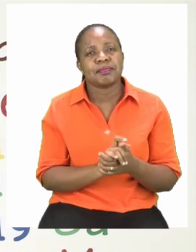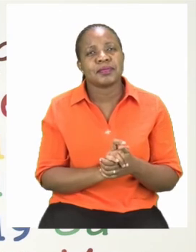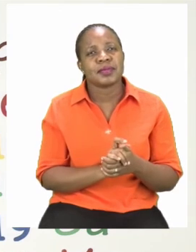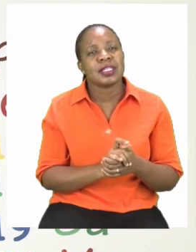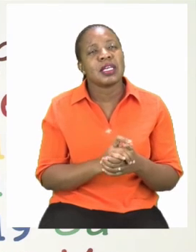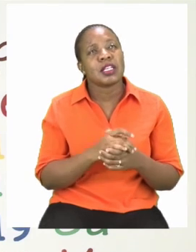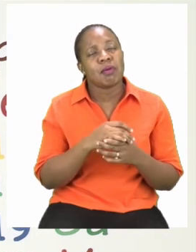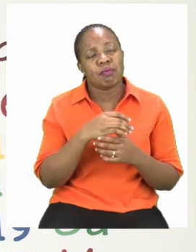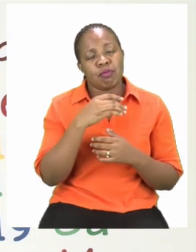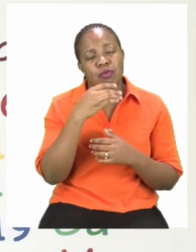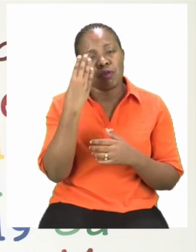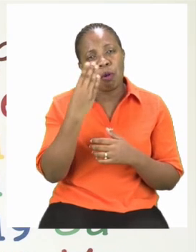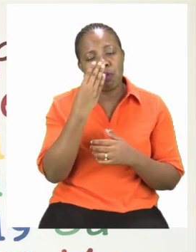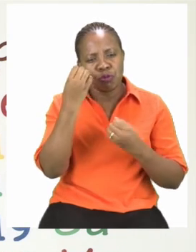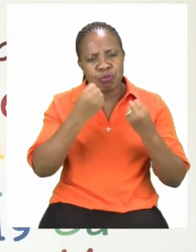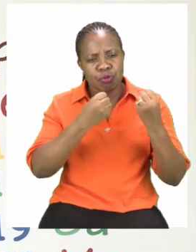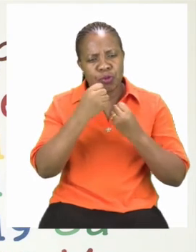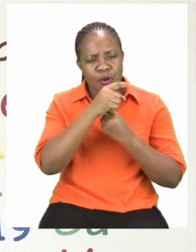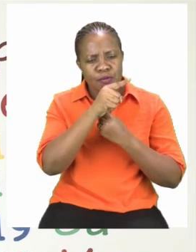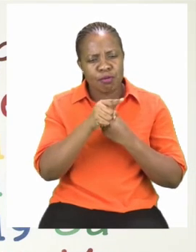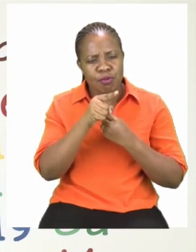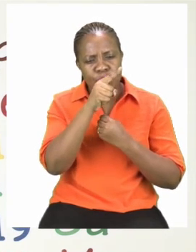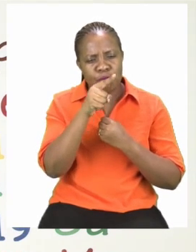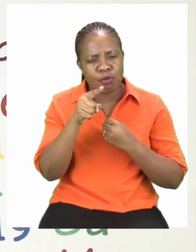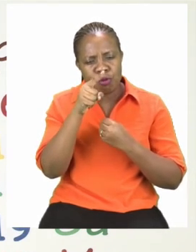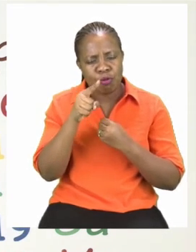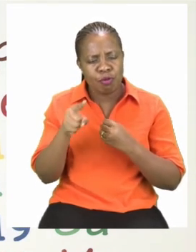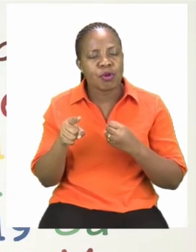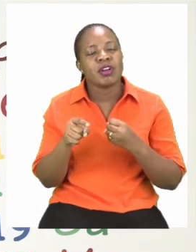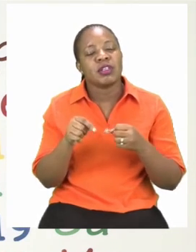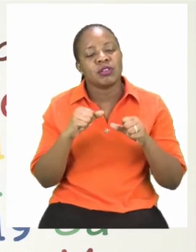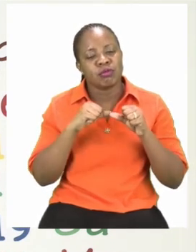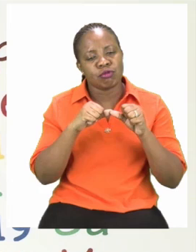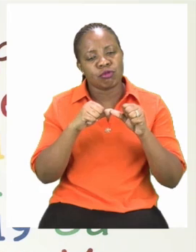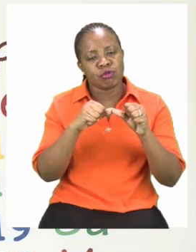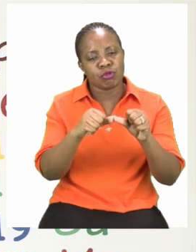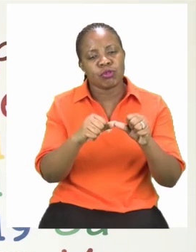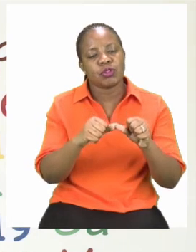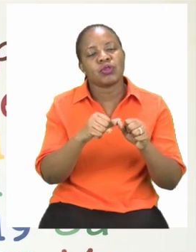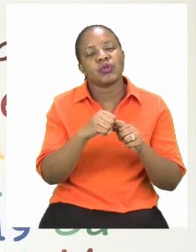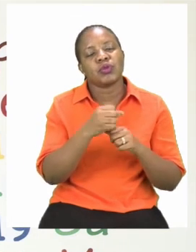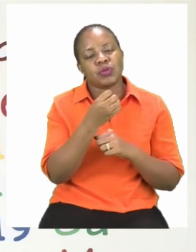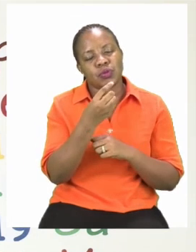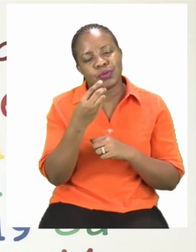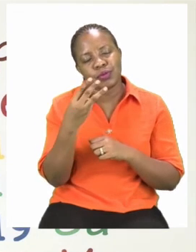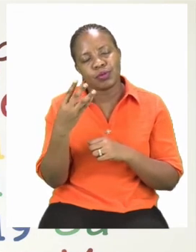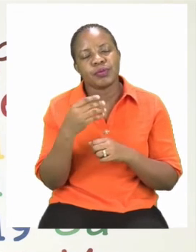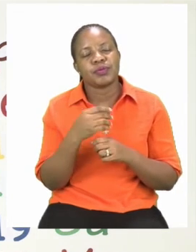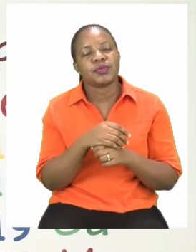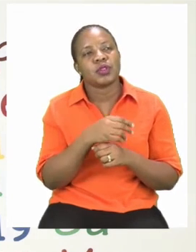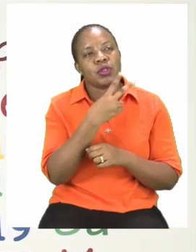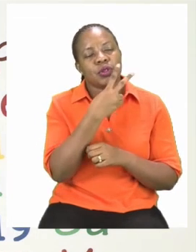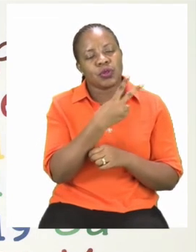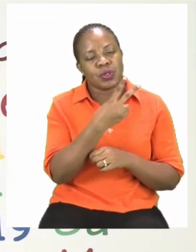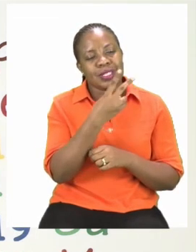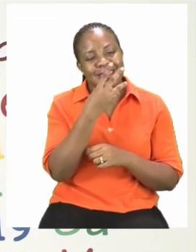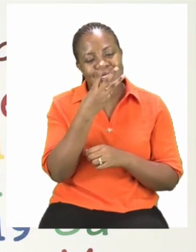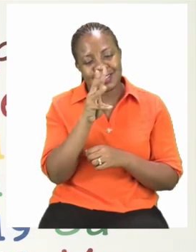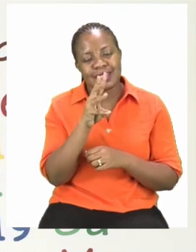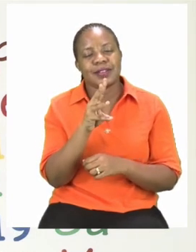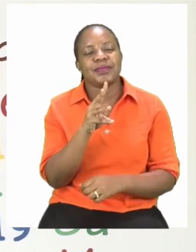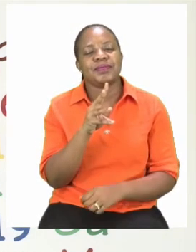after this advert break. Do you have children in the age range of 5 to 6 years and want to participate in our school booklet